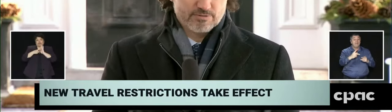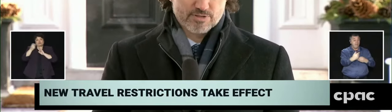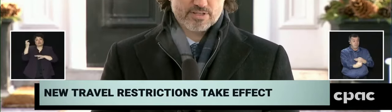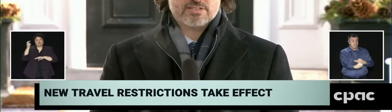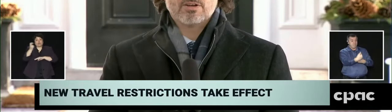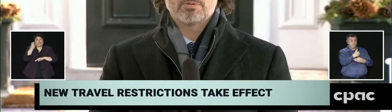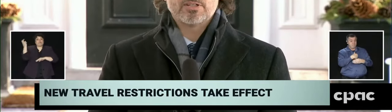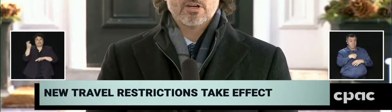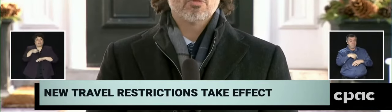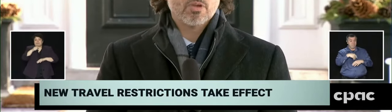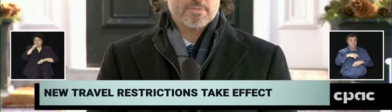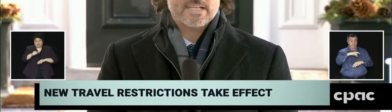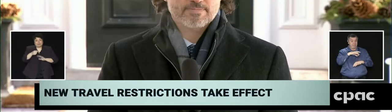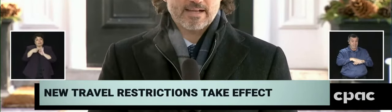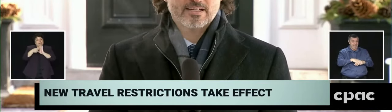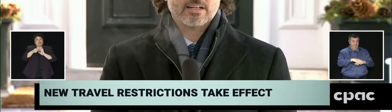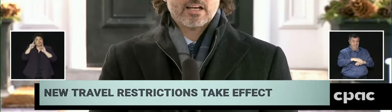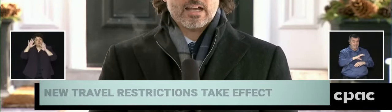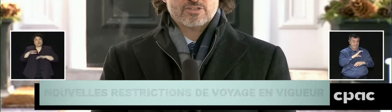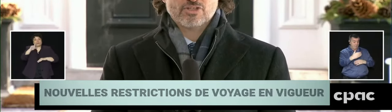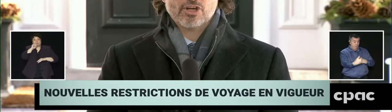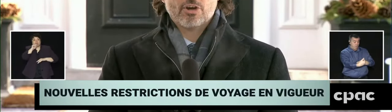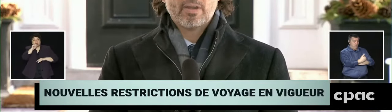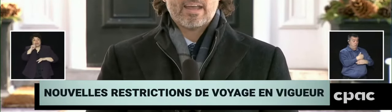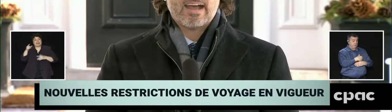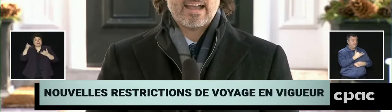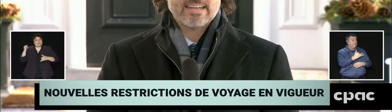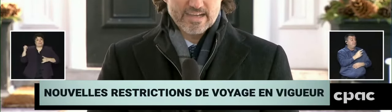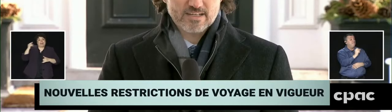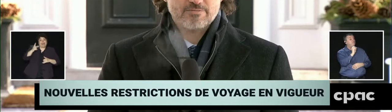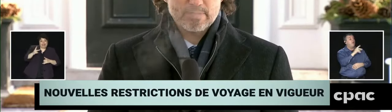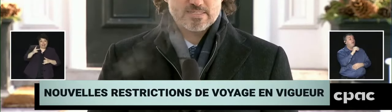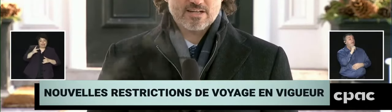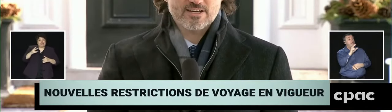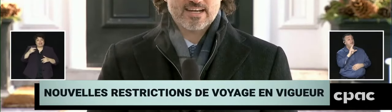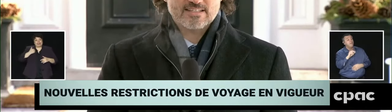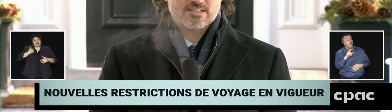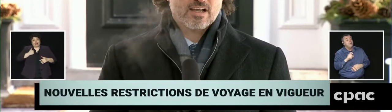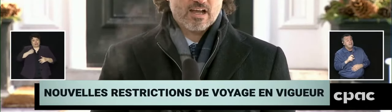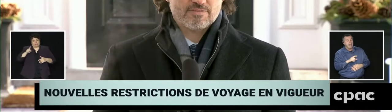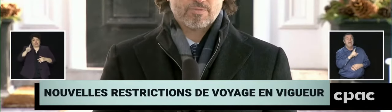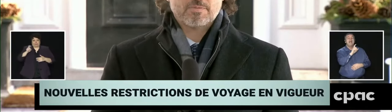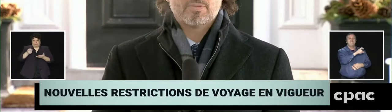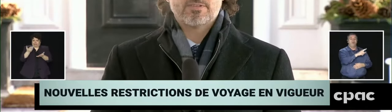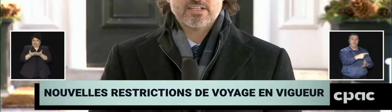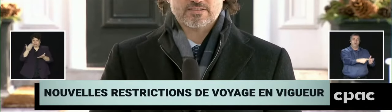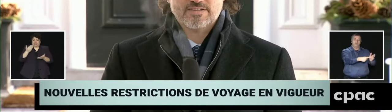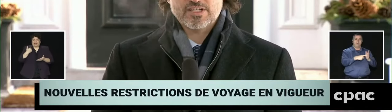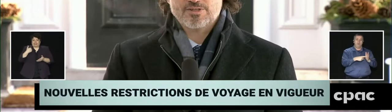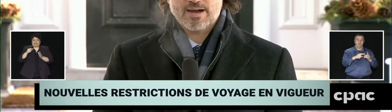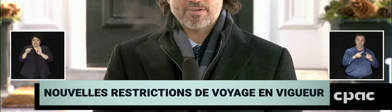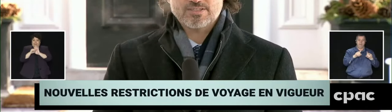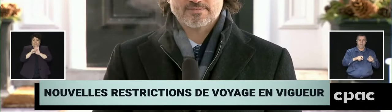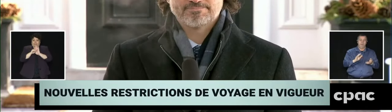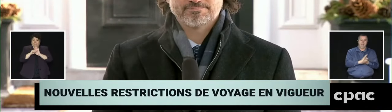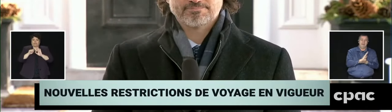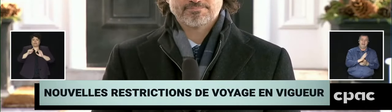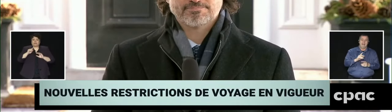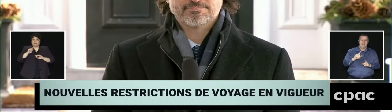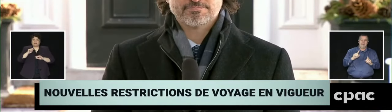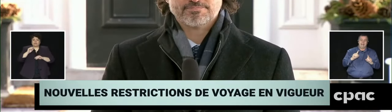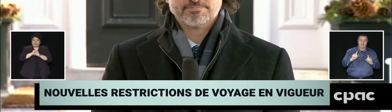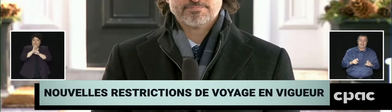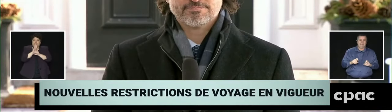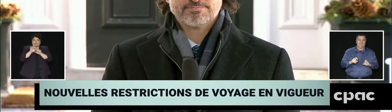expected, like returning snowbirds, will be expected to show a negative PCR test from the previous 72 hours.